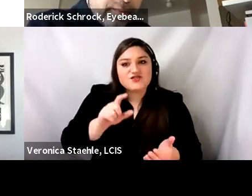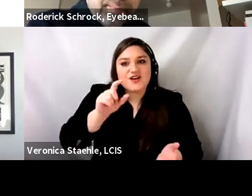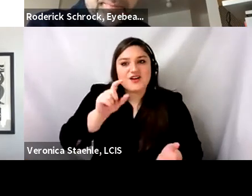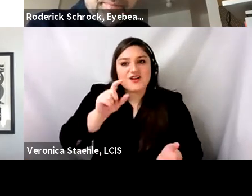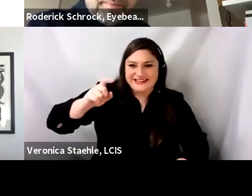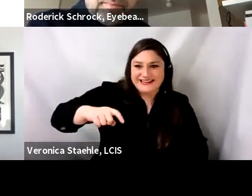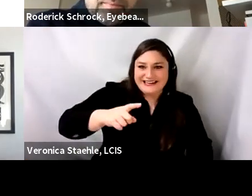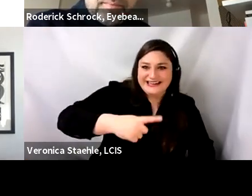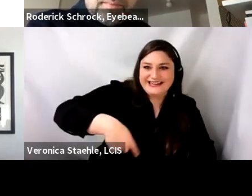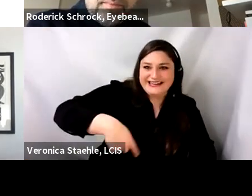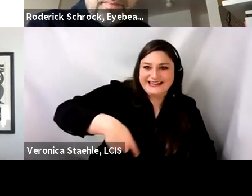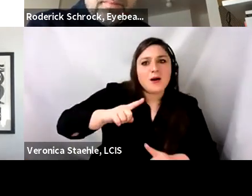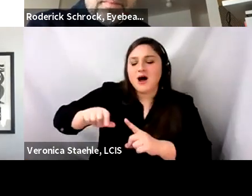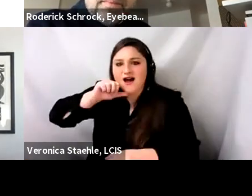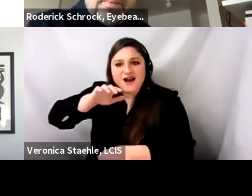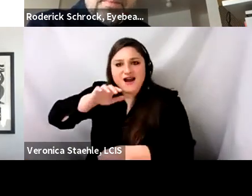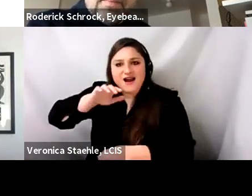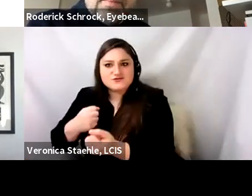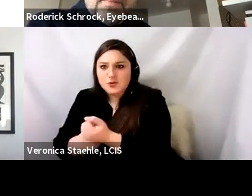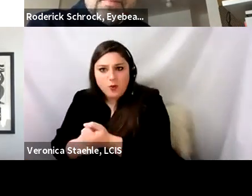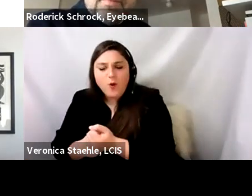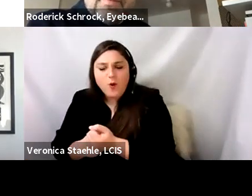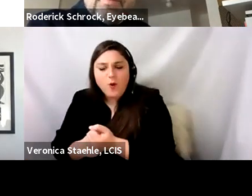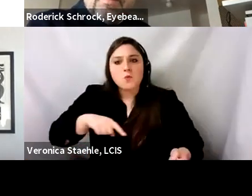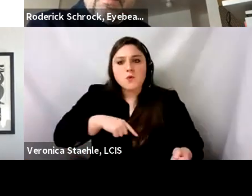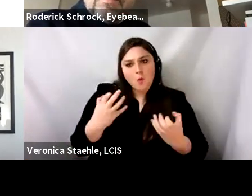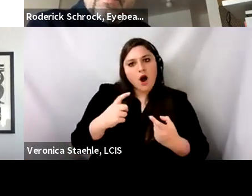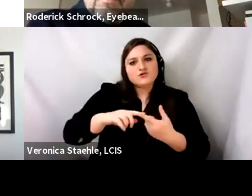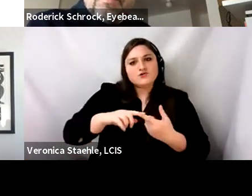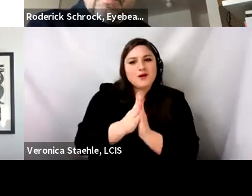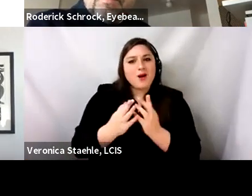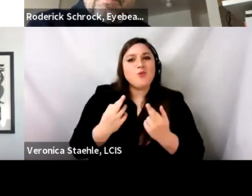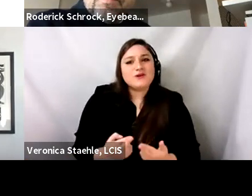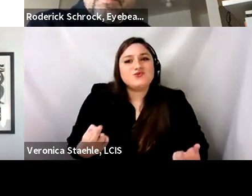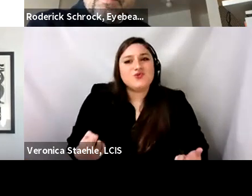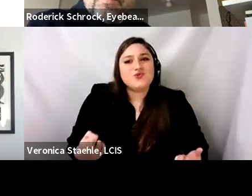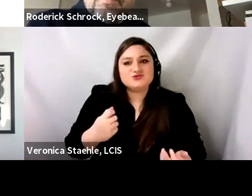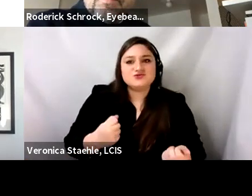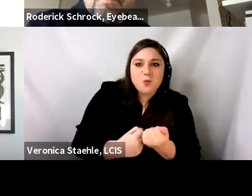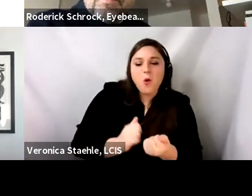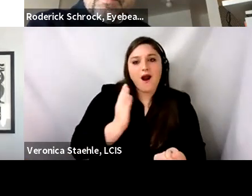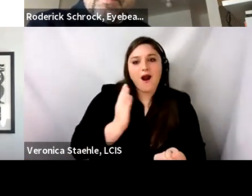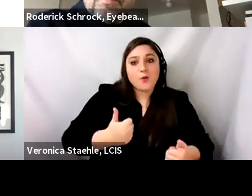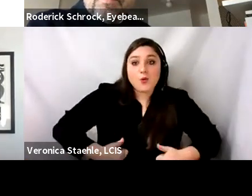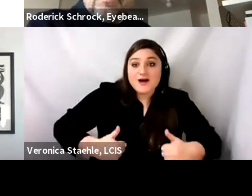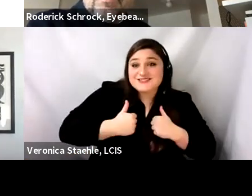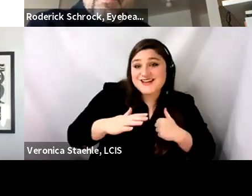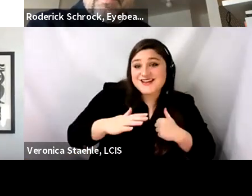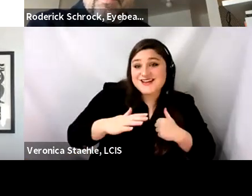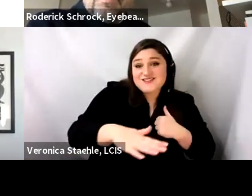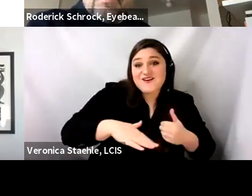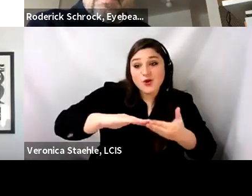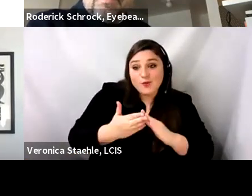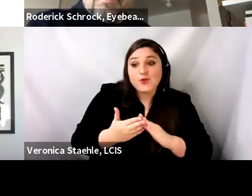that existed within ourselves as community residents and the residents of Los Ures